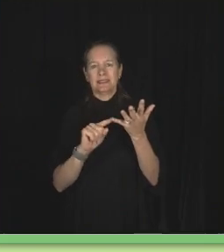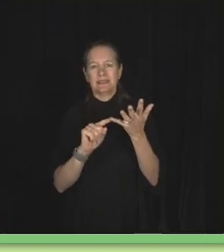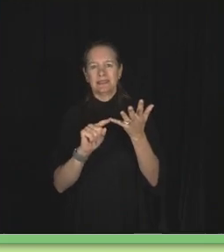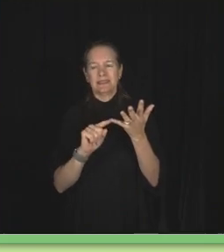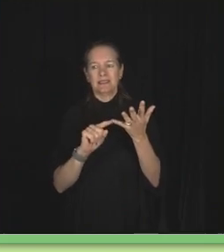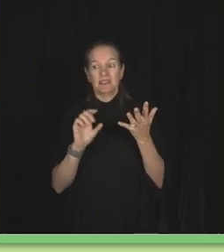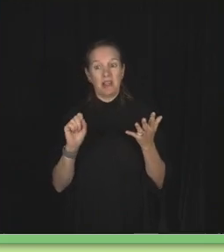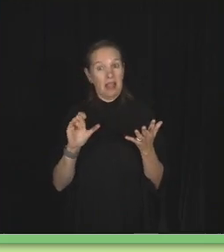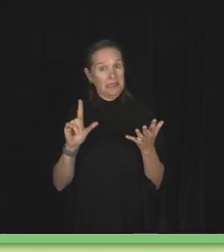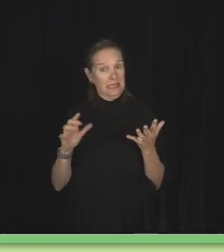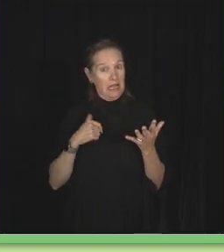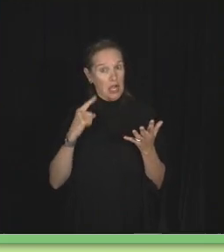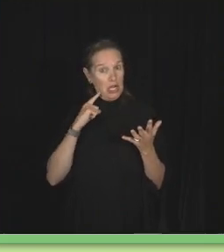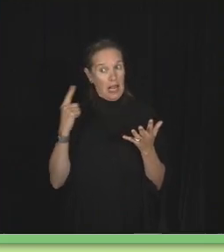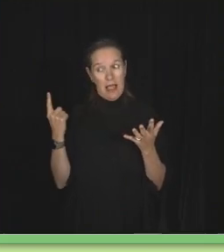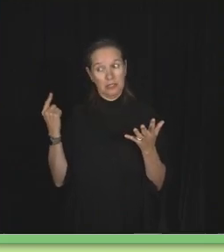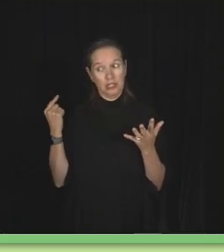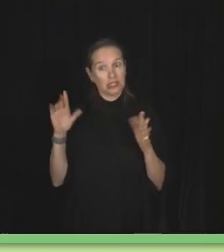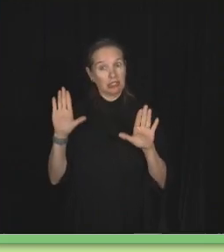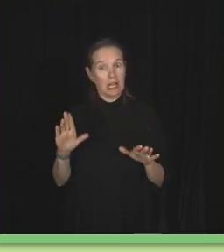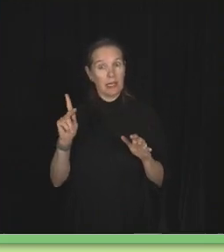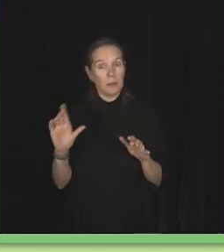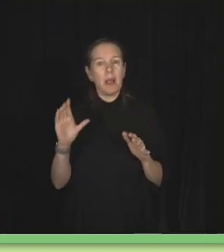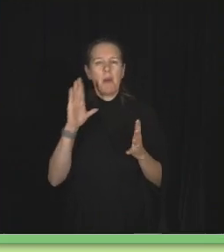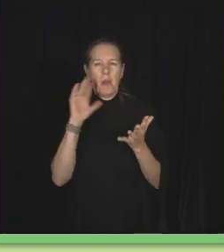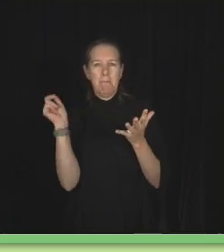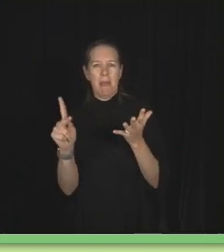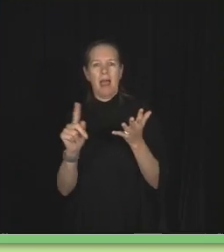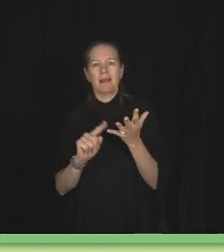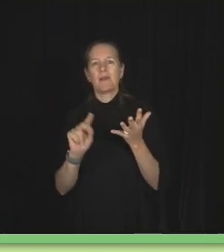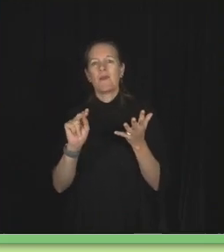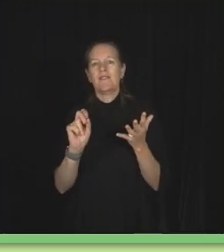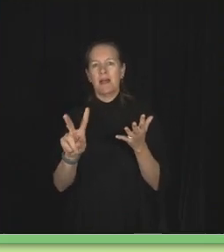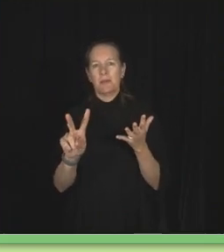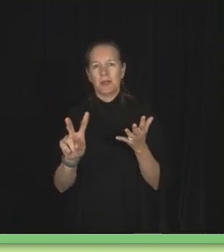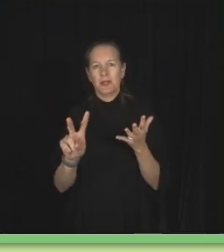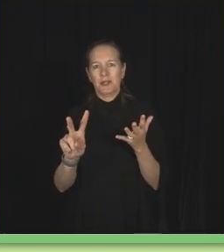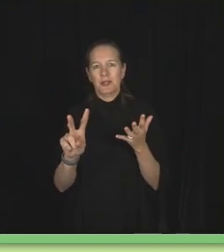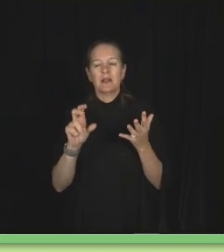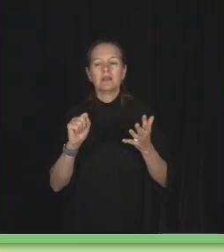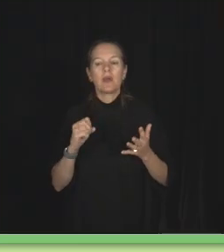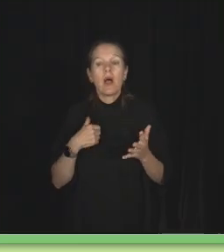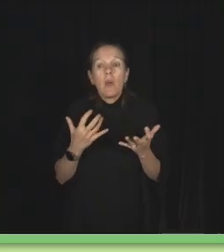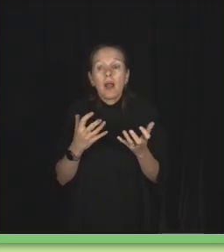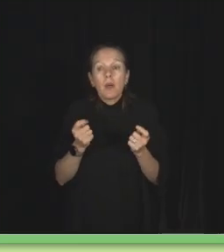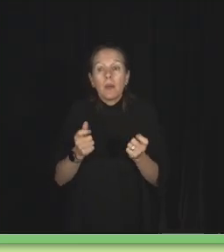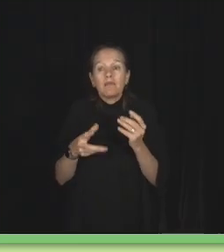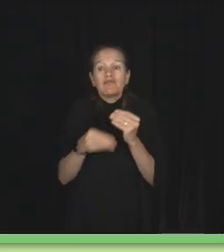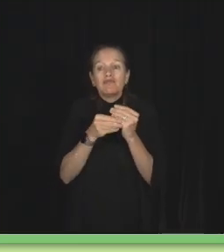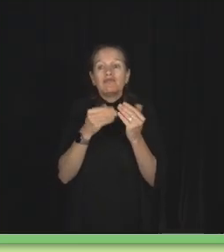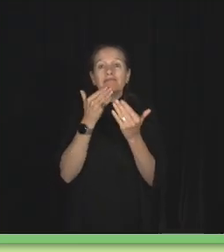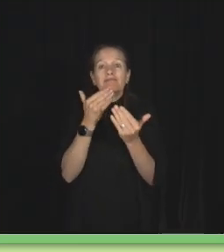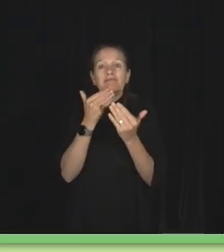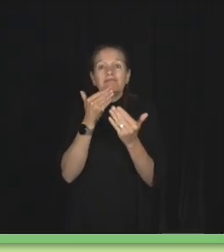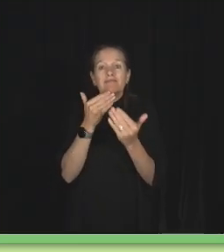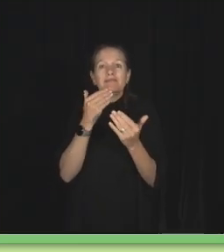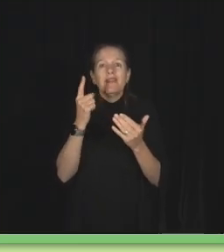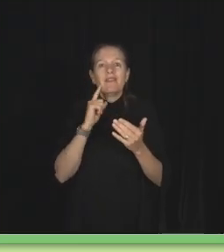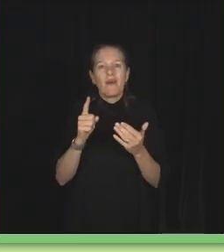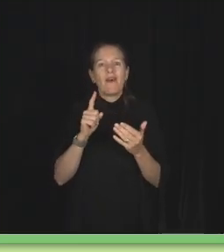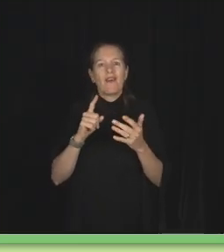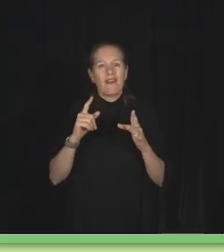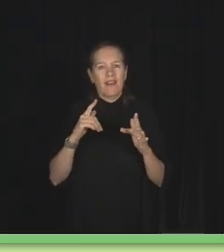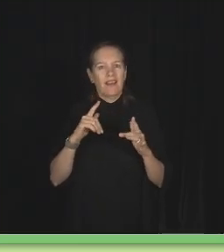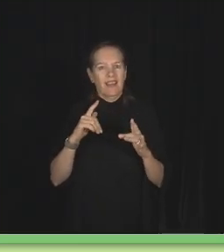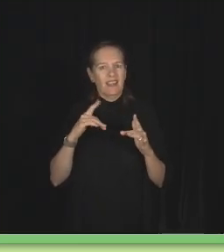I heard last year we had a great KubeCon. We'll be back there in November. And I just want to say a quick thank you to the LF Events